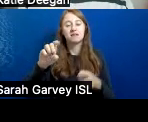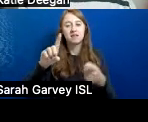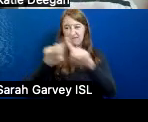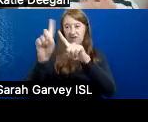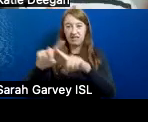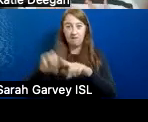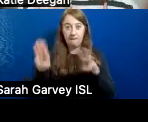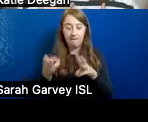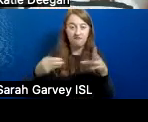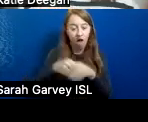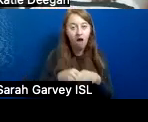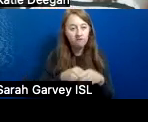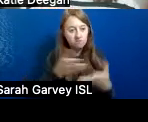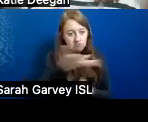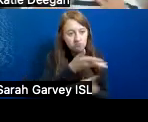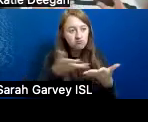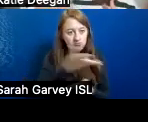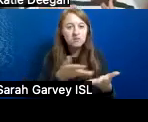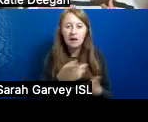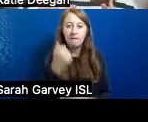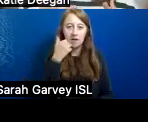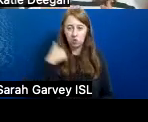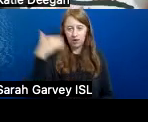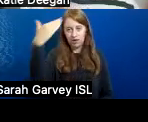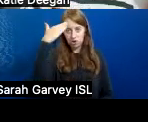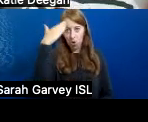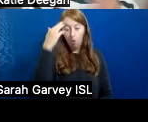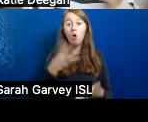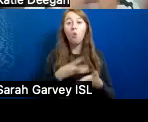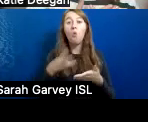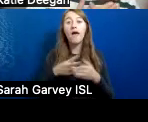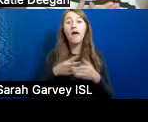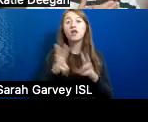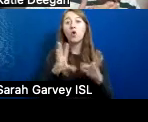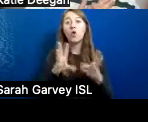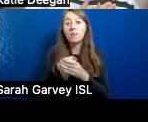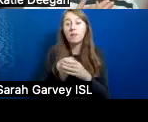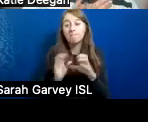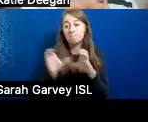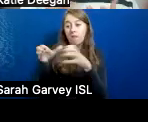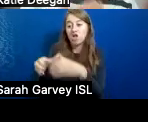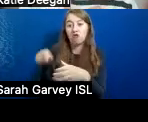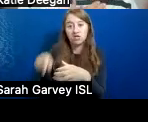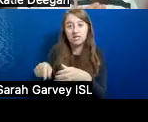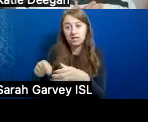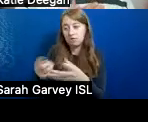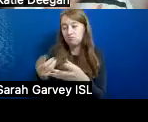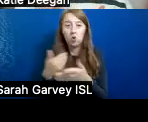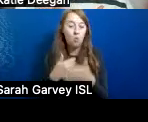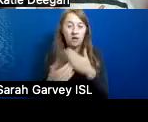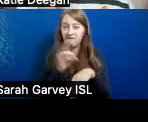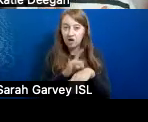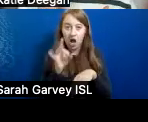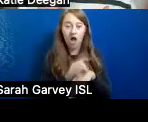identified was that it's really important when working with any sort of minority group, whether it be Traveller and Roma women or LGBT